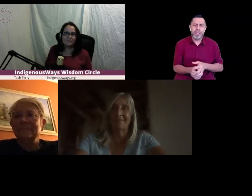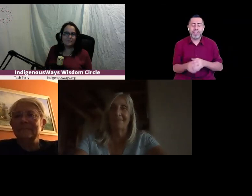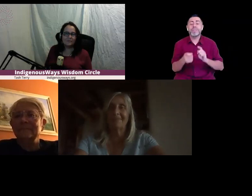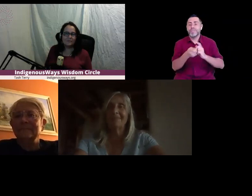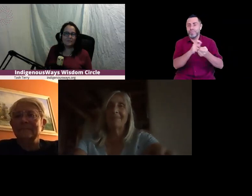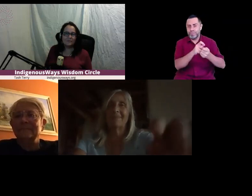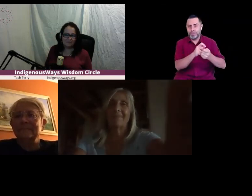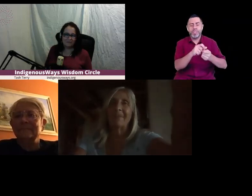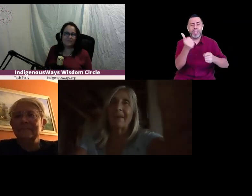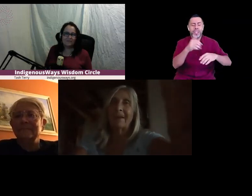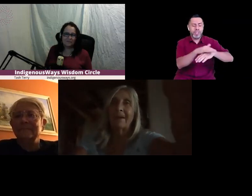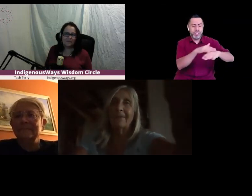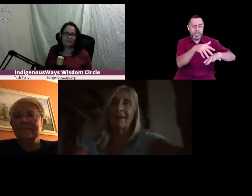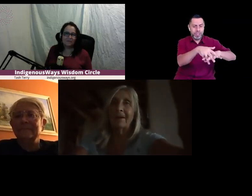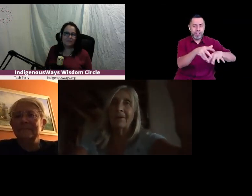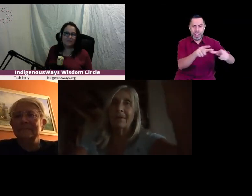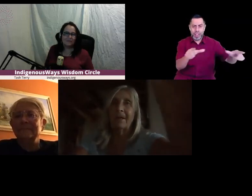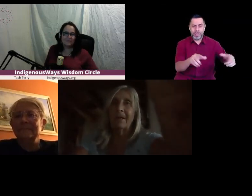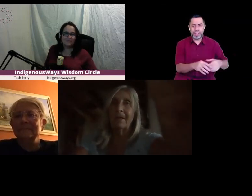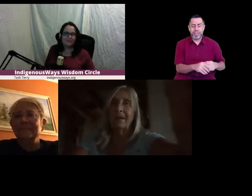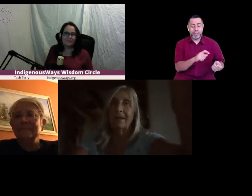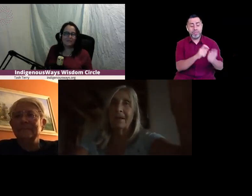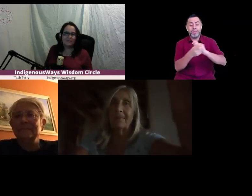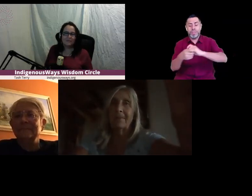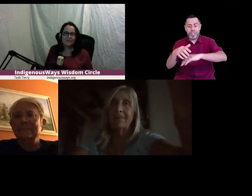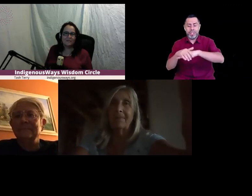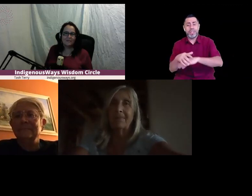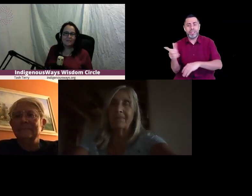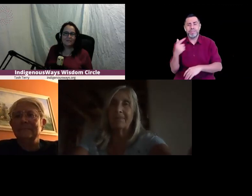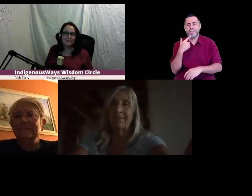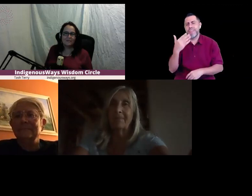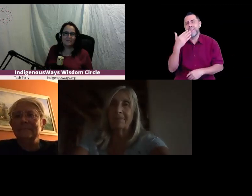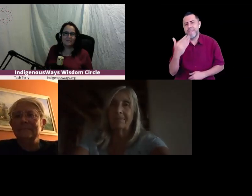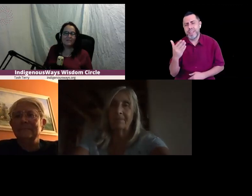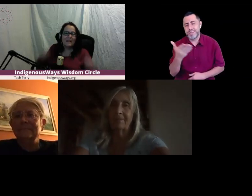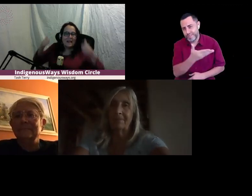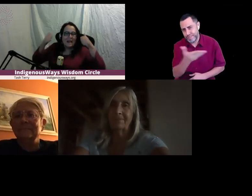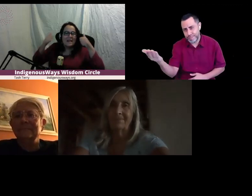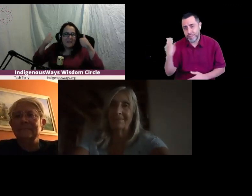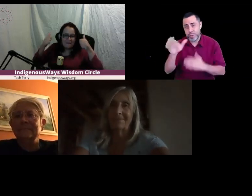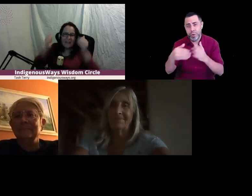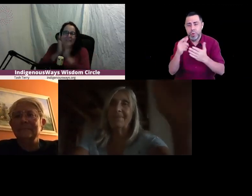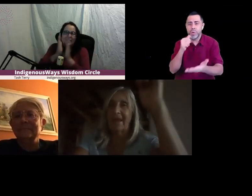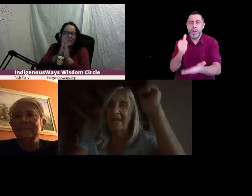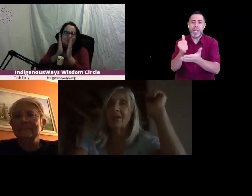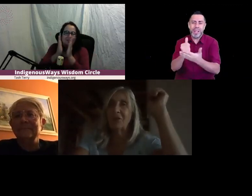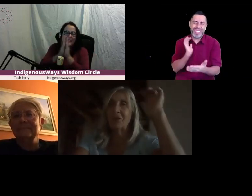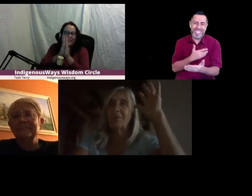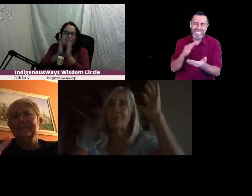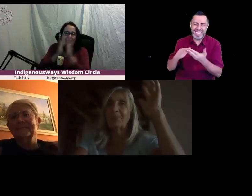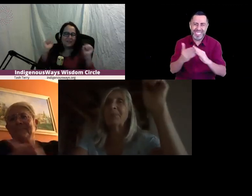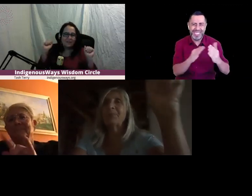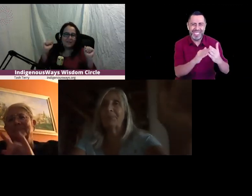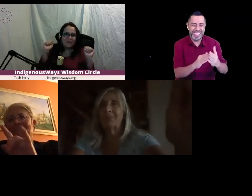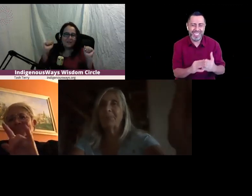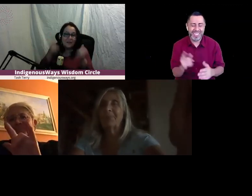thank you. Thank you to everyone that's helped the community, our community. Thank you. Thank you. Oh, the